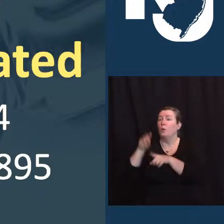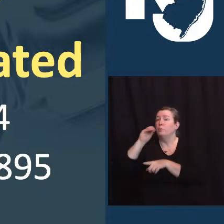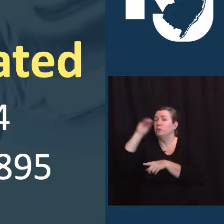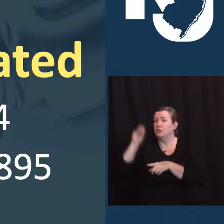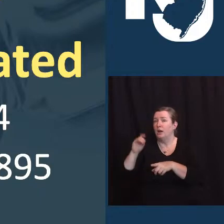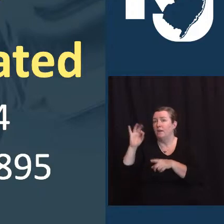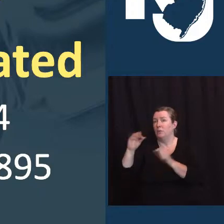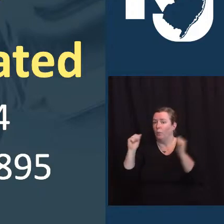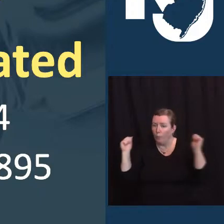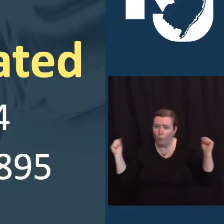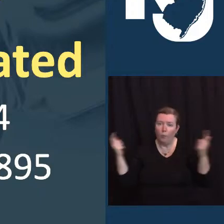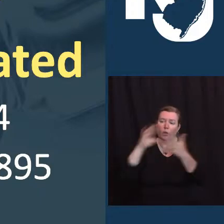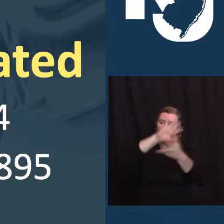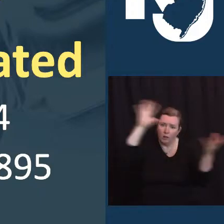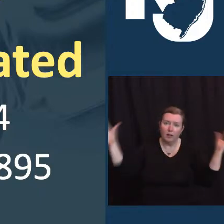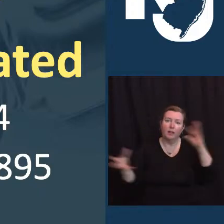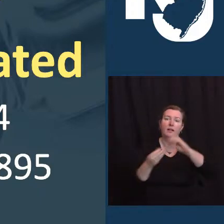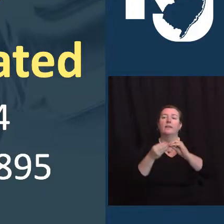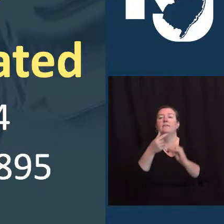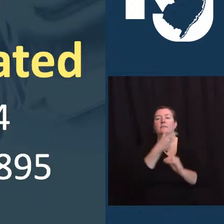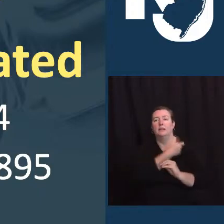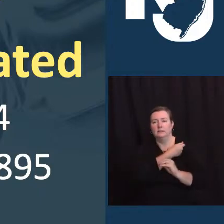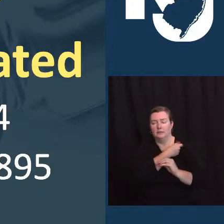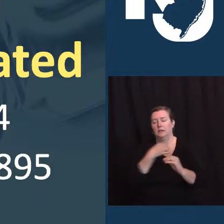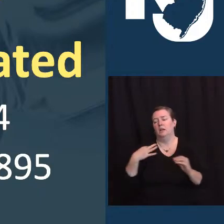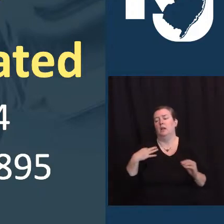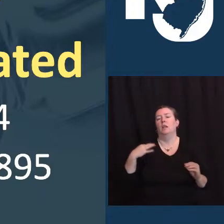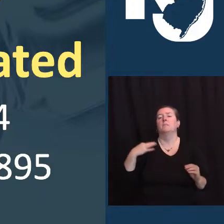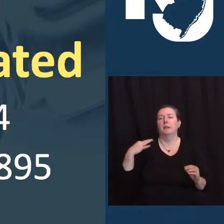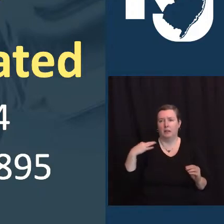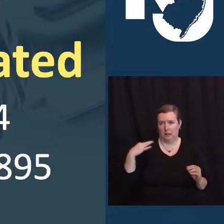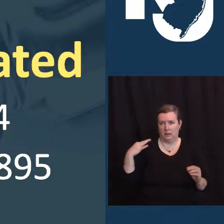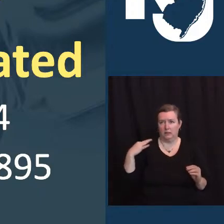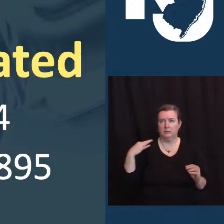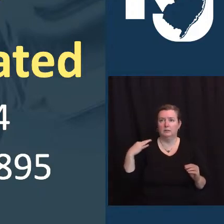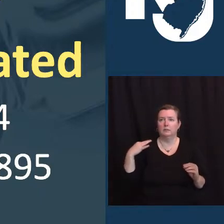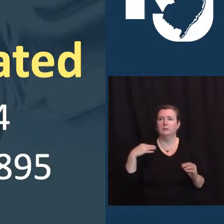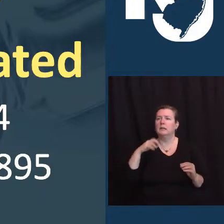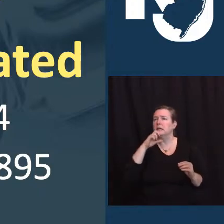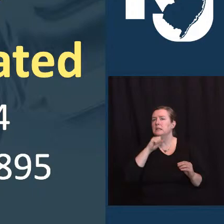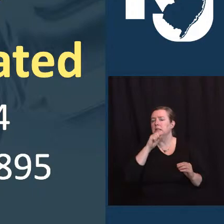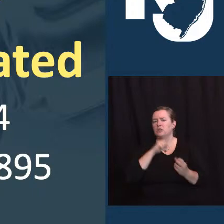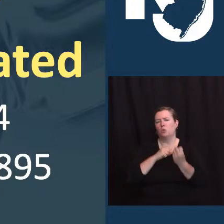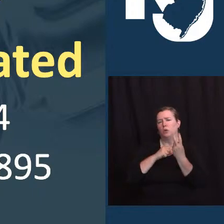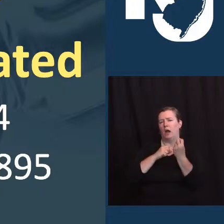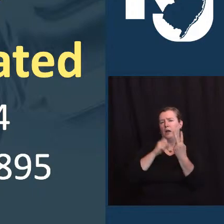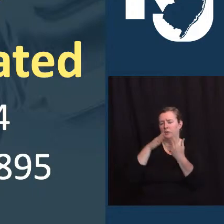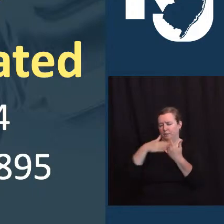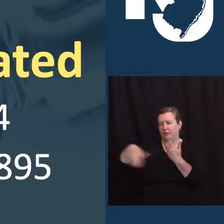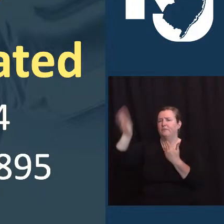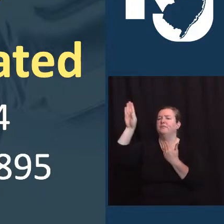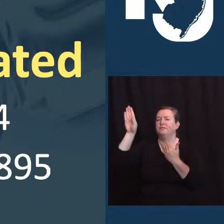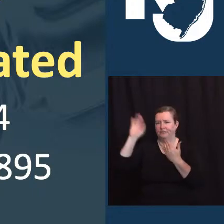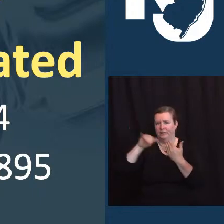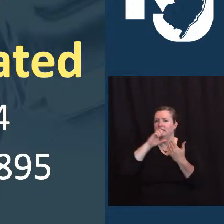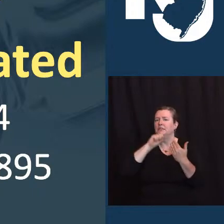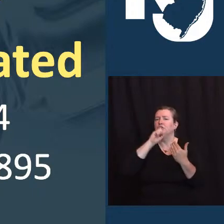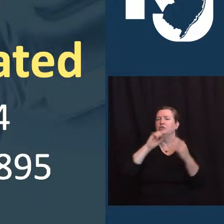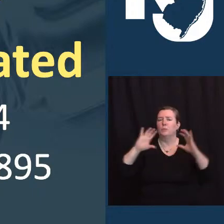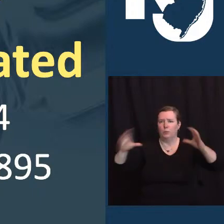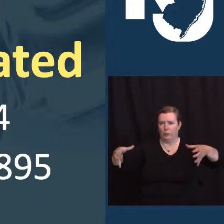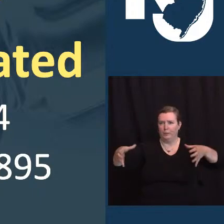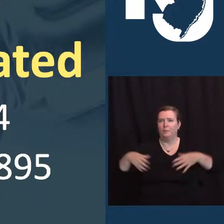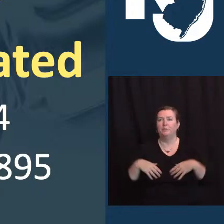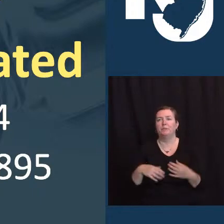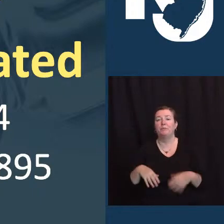all vaccine-eligible residents, those ages 12 or older. And we know, by